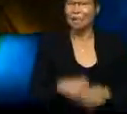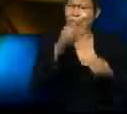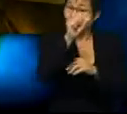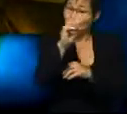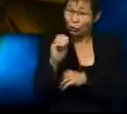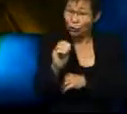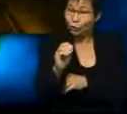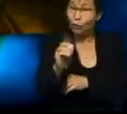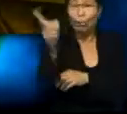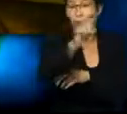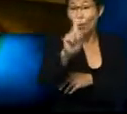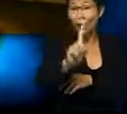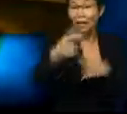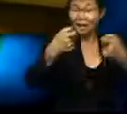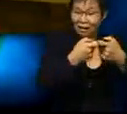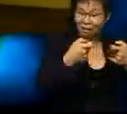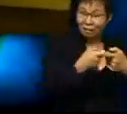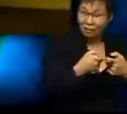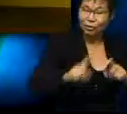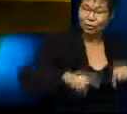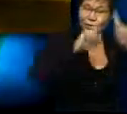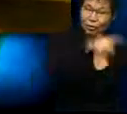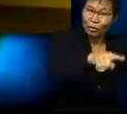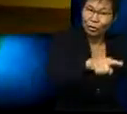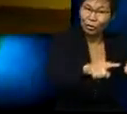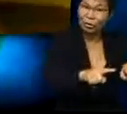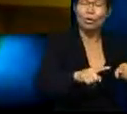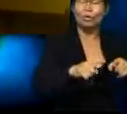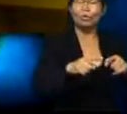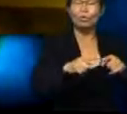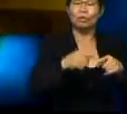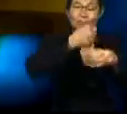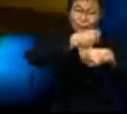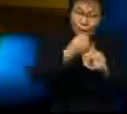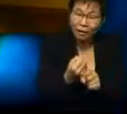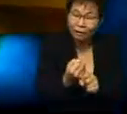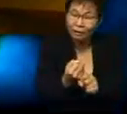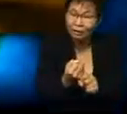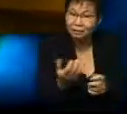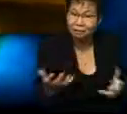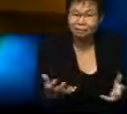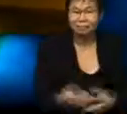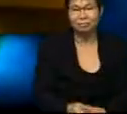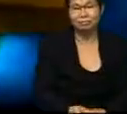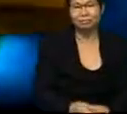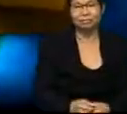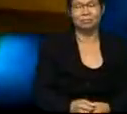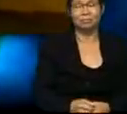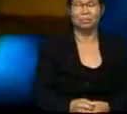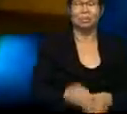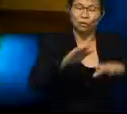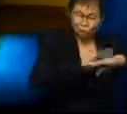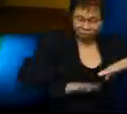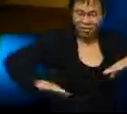So, where does the electricity go once it has been produced? To the surface,